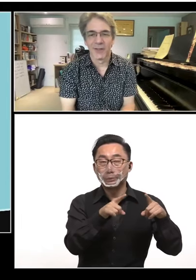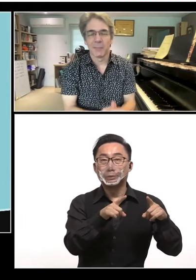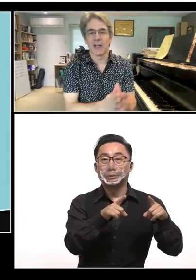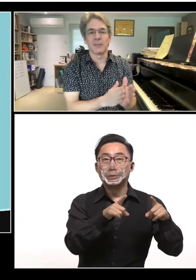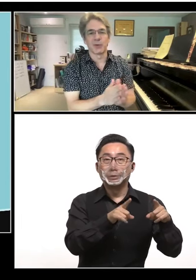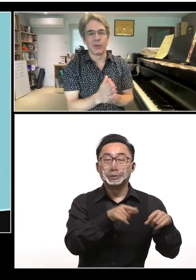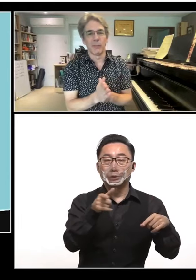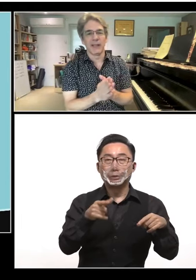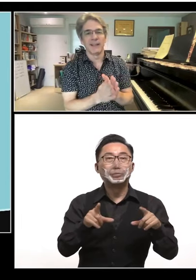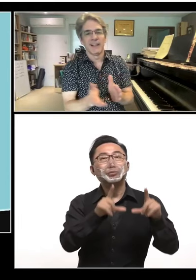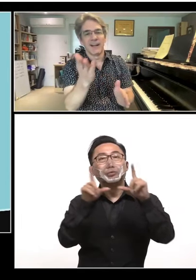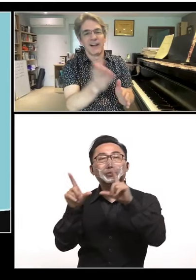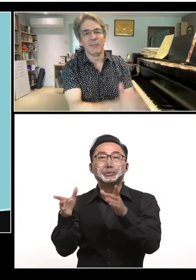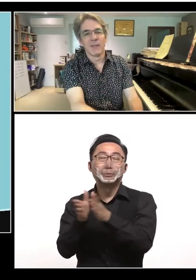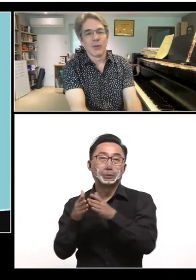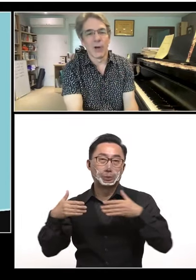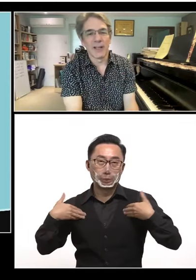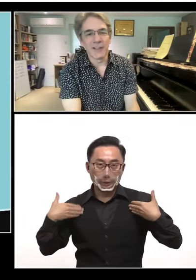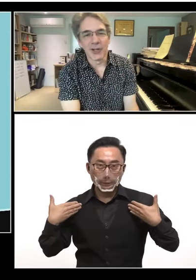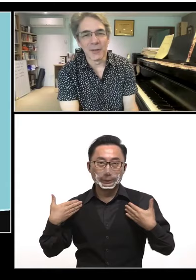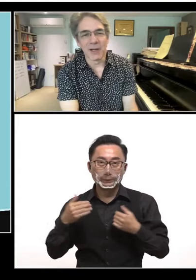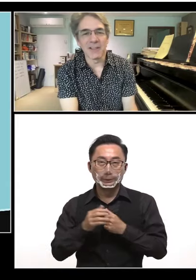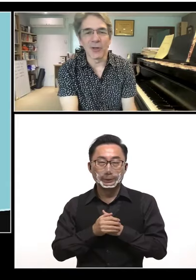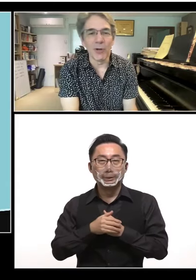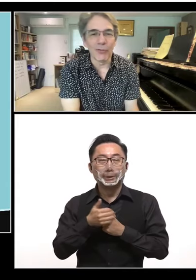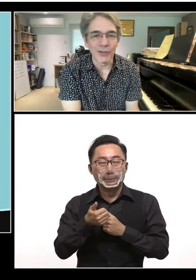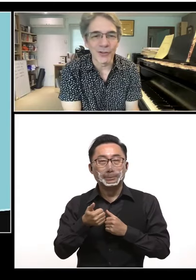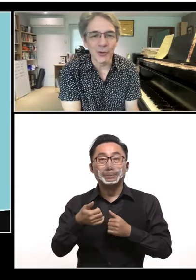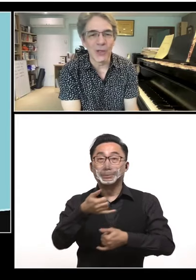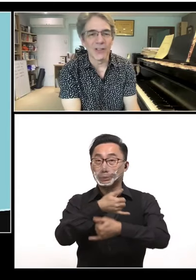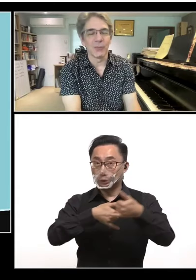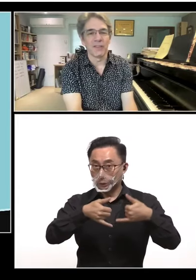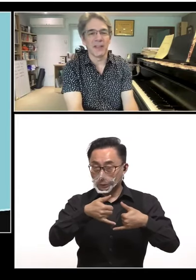together. Besides performing, riding on a bicycle